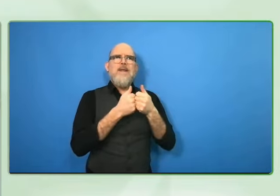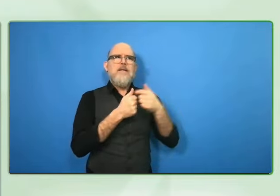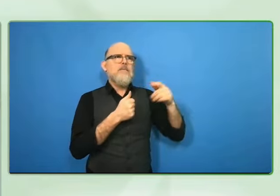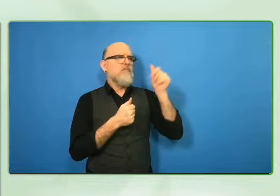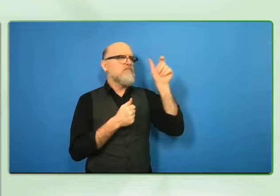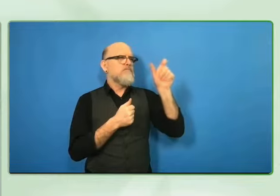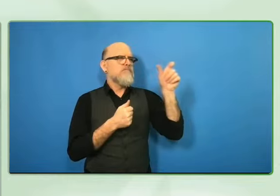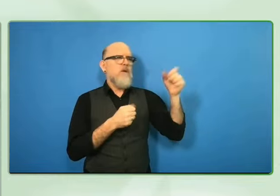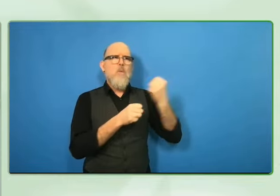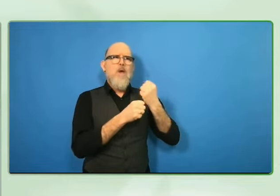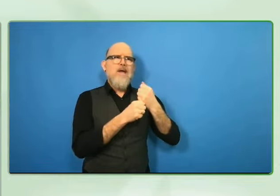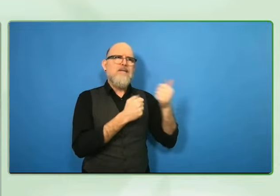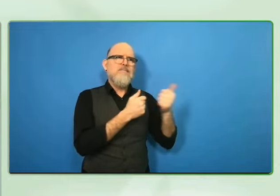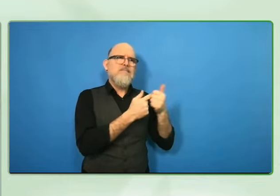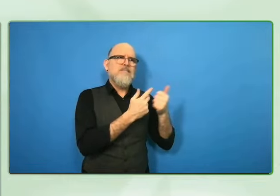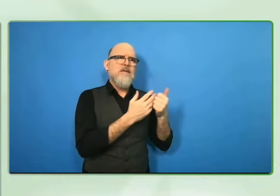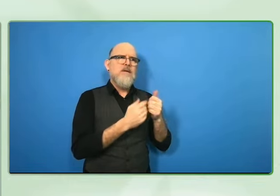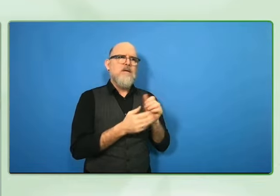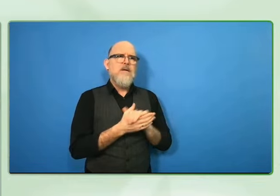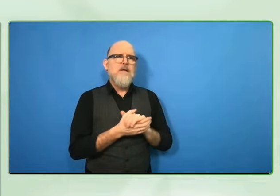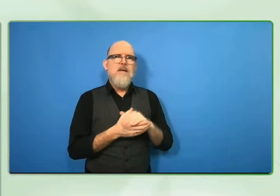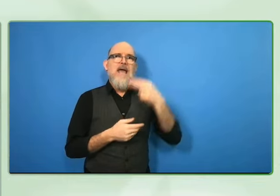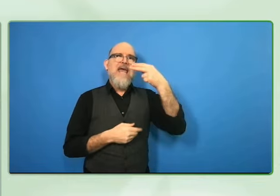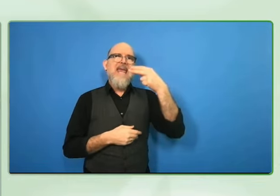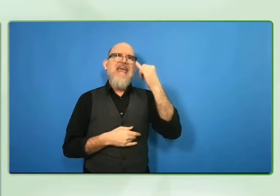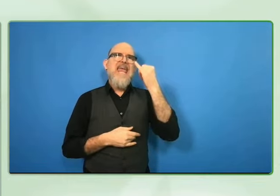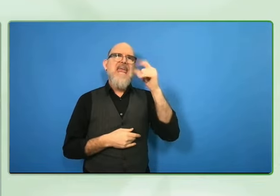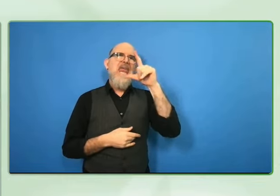3 years, where we were able to grow our members